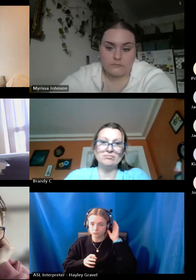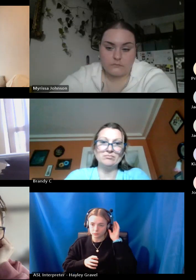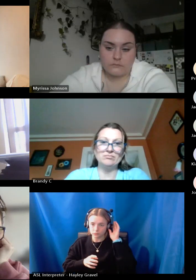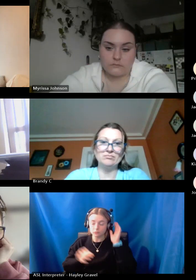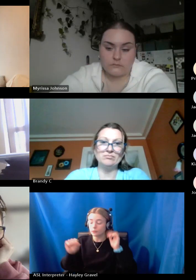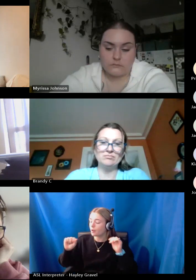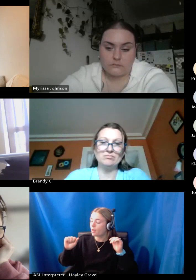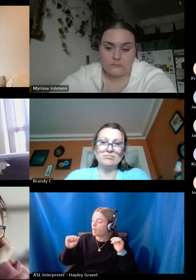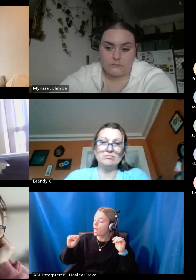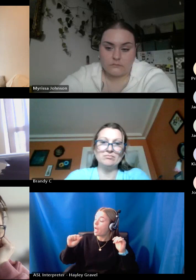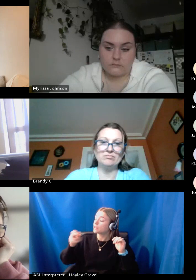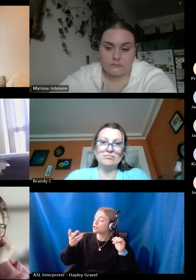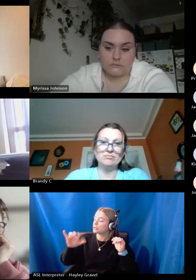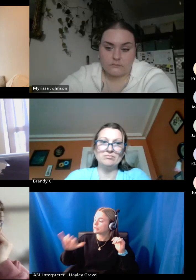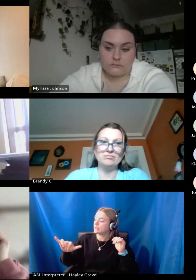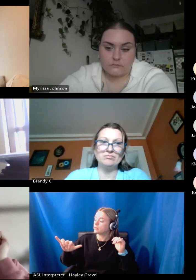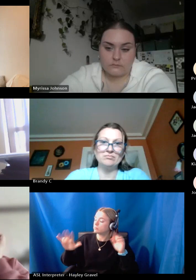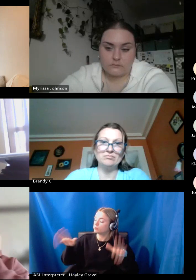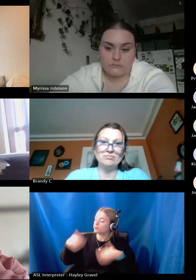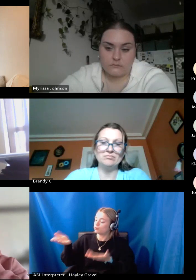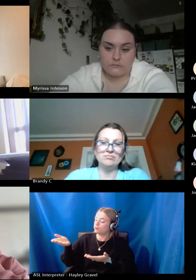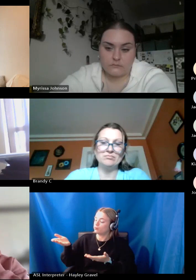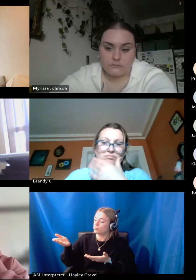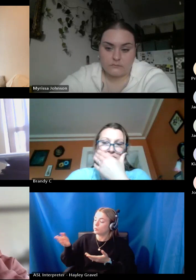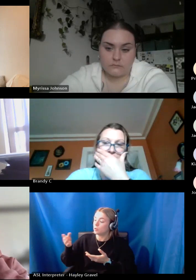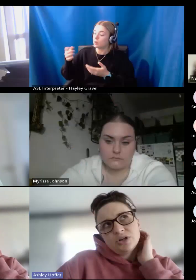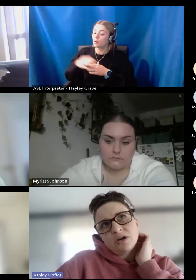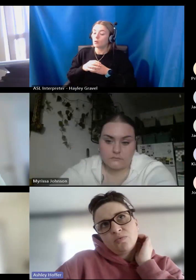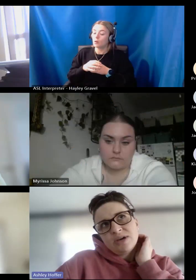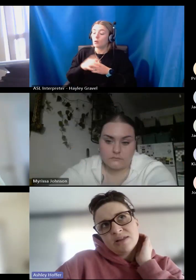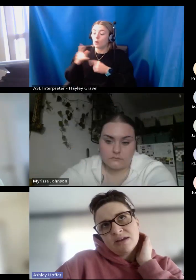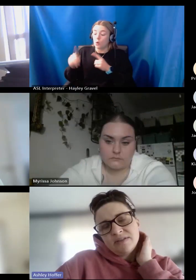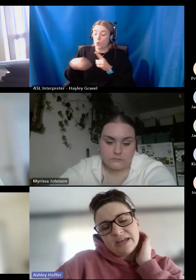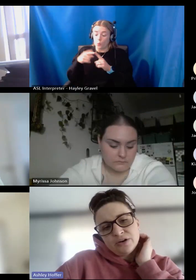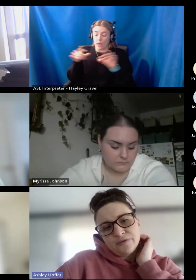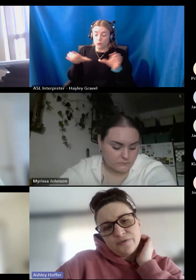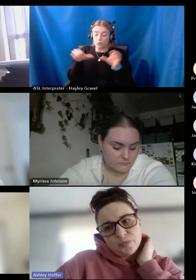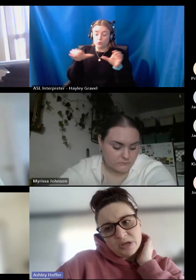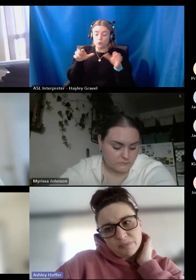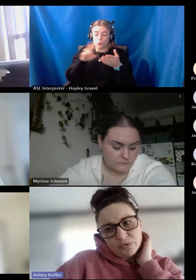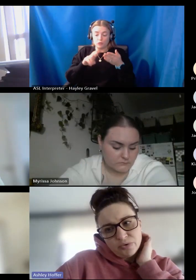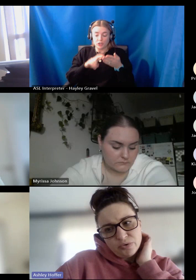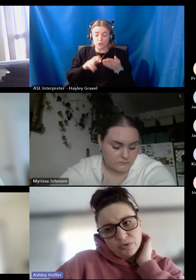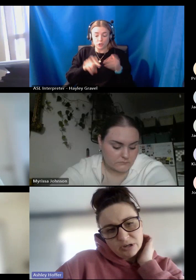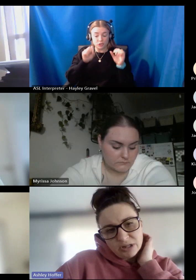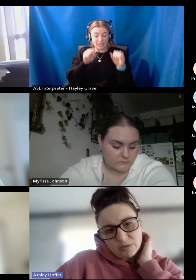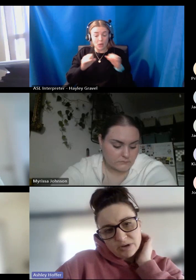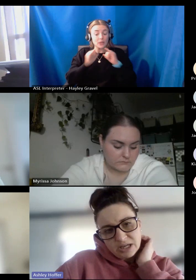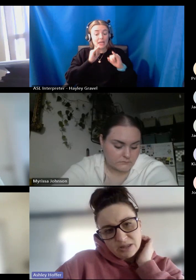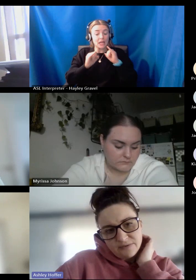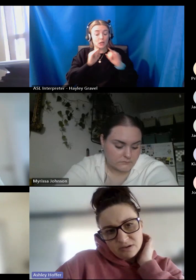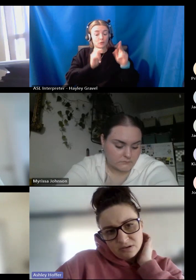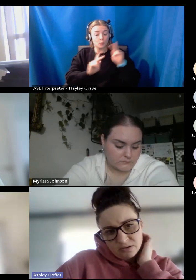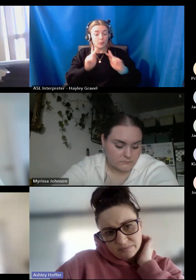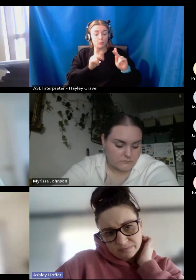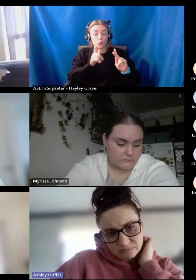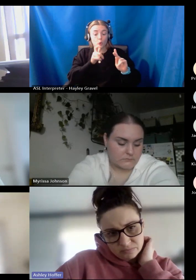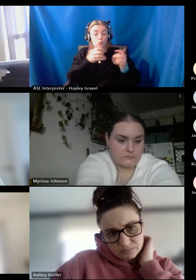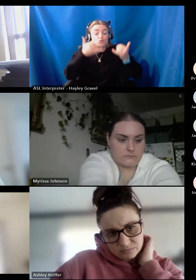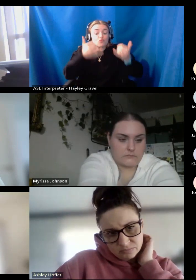Ashley Hoffer. When we're doing our research, are we allowed to interview people who are currently working in the